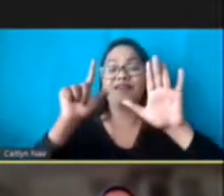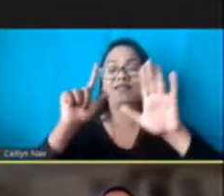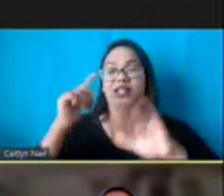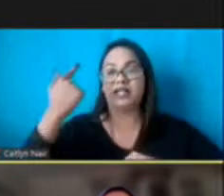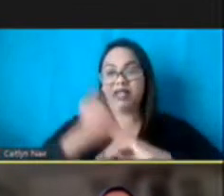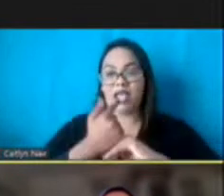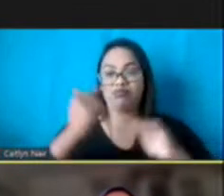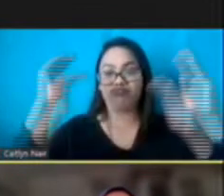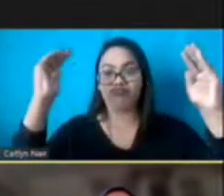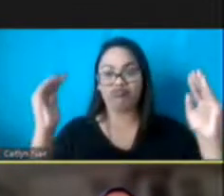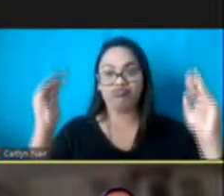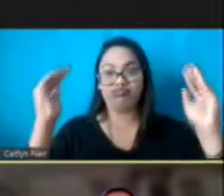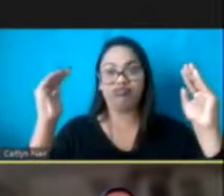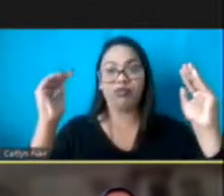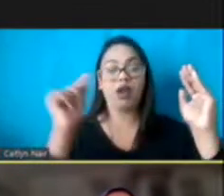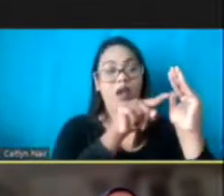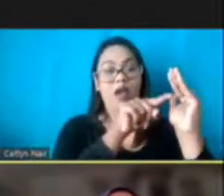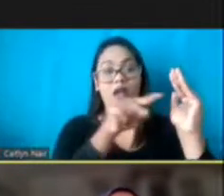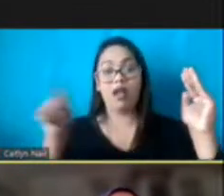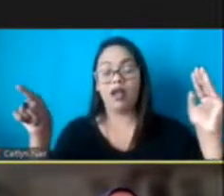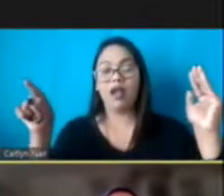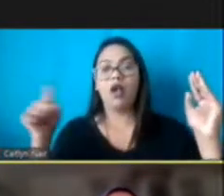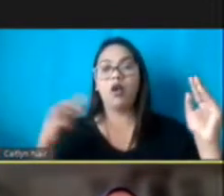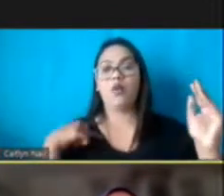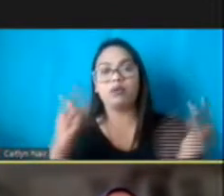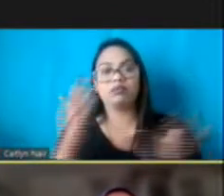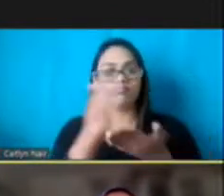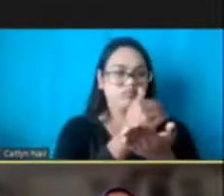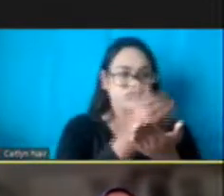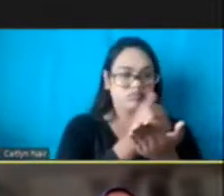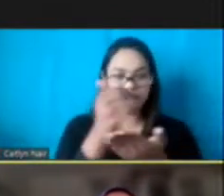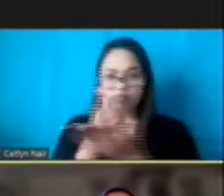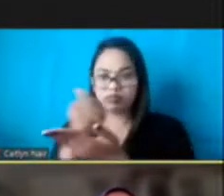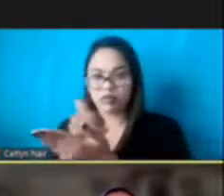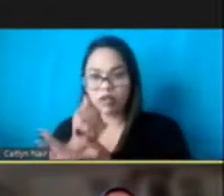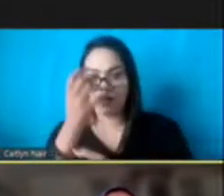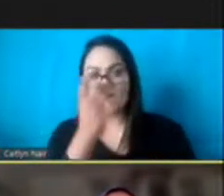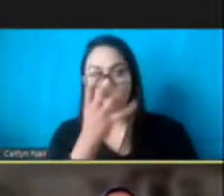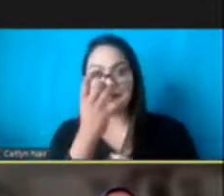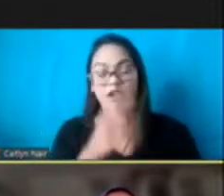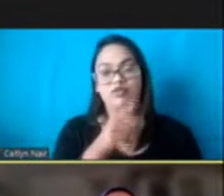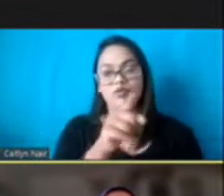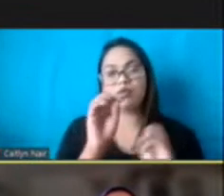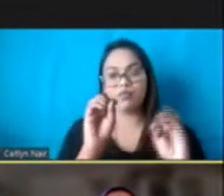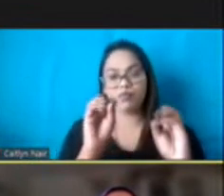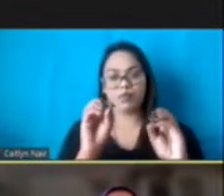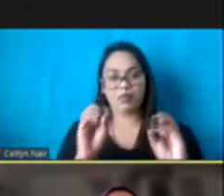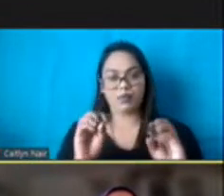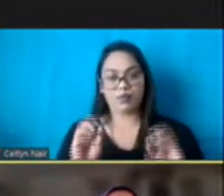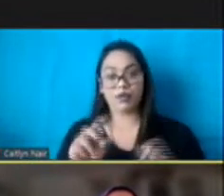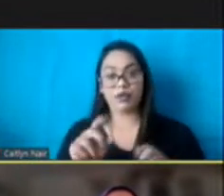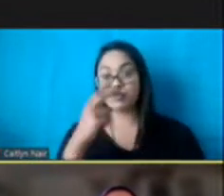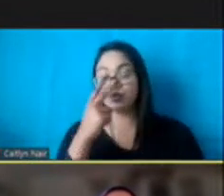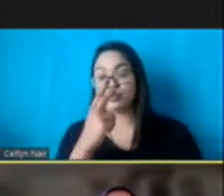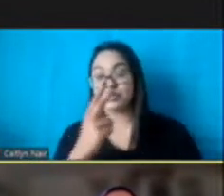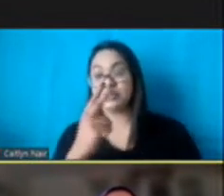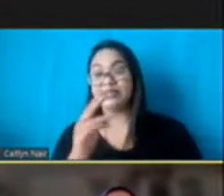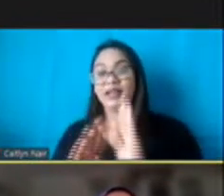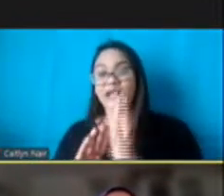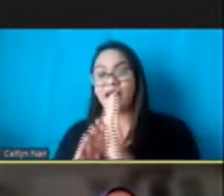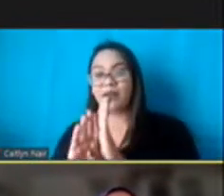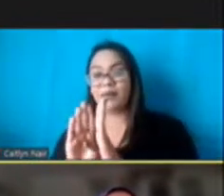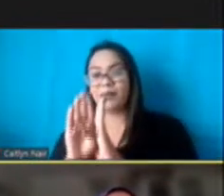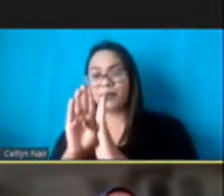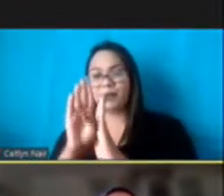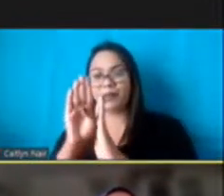current Omicron peak as a percentage of the Delta 3rd wave peak. And you can see that cases are peaking at around the same